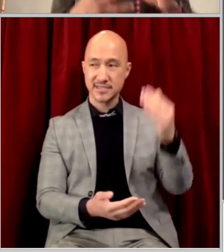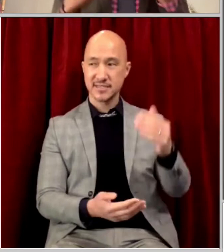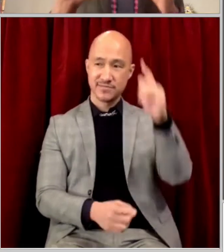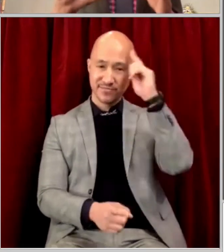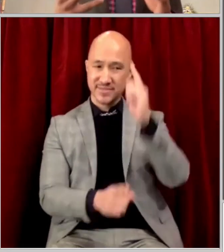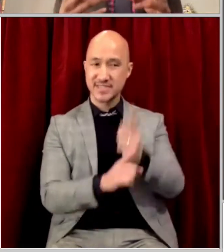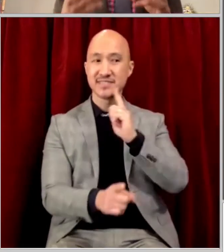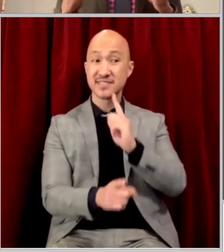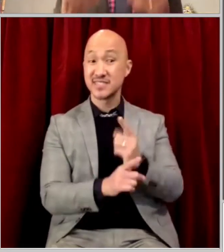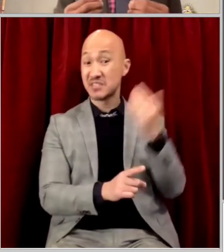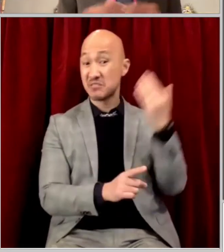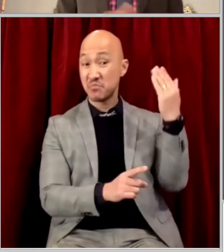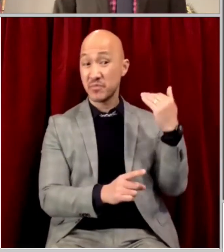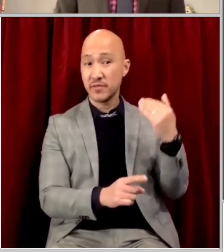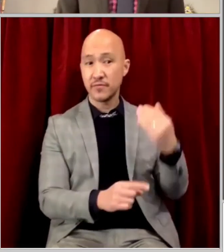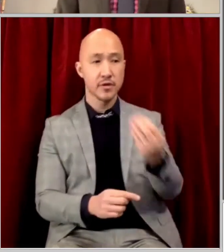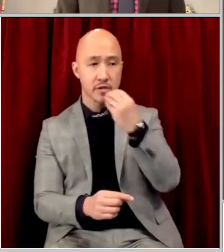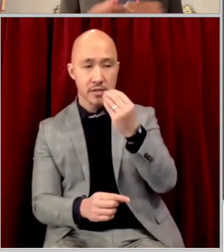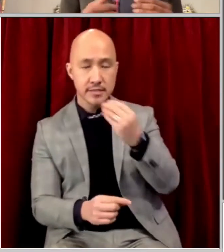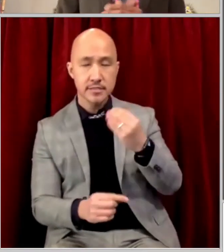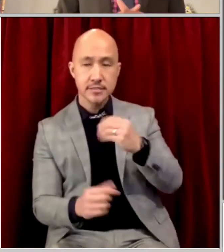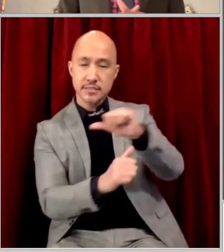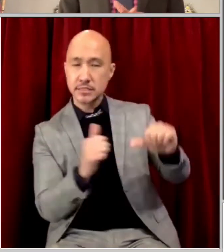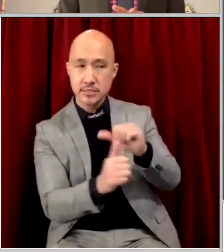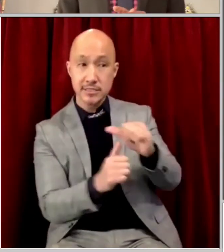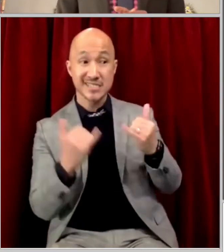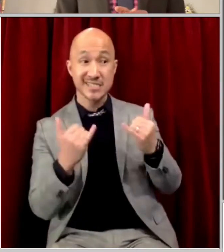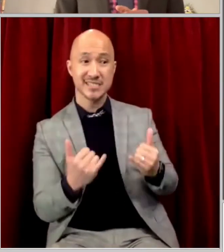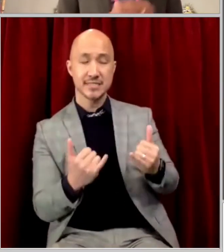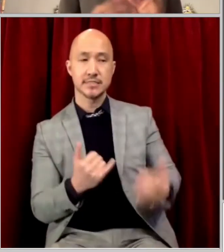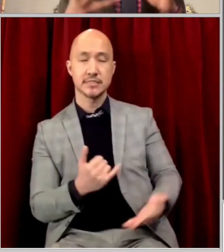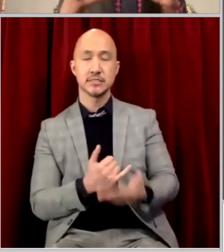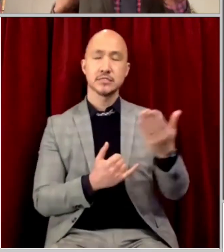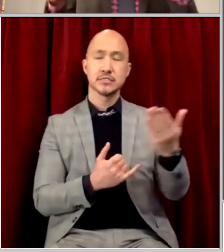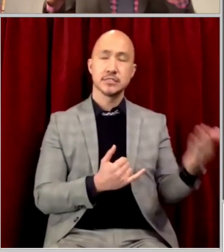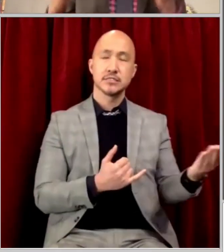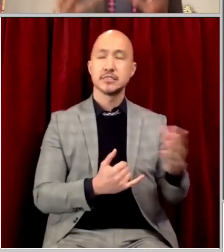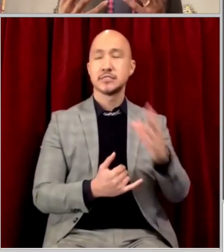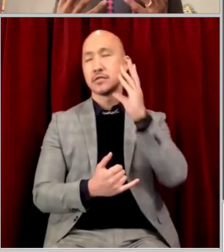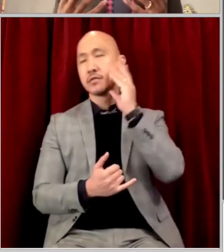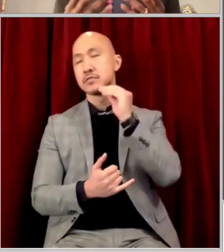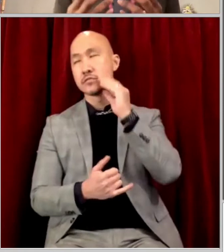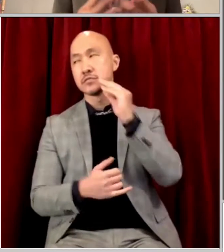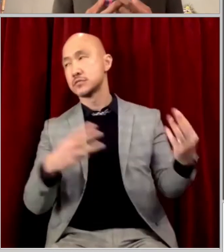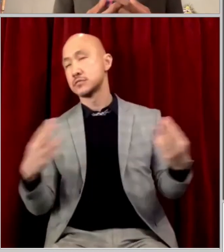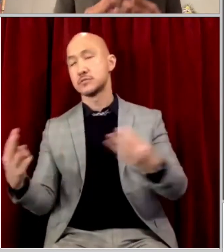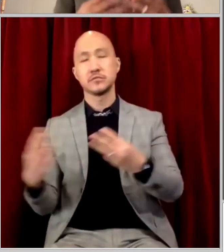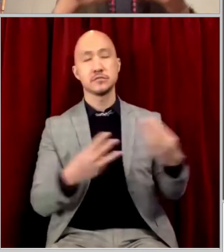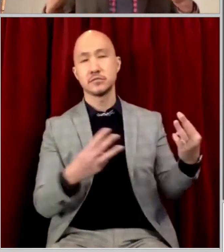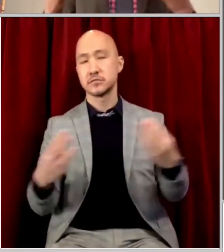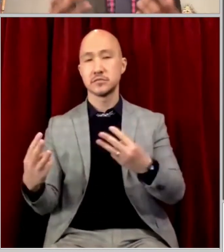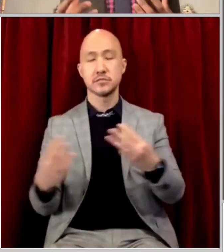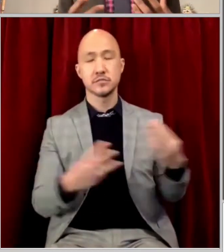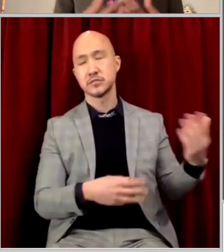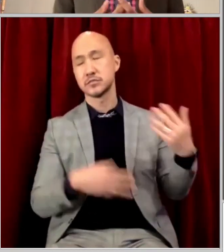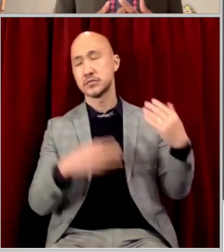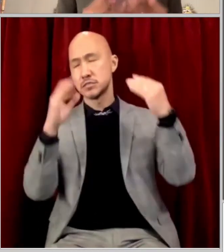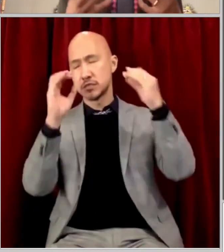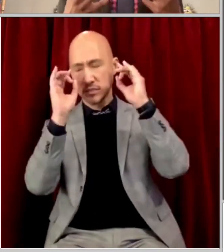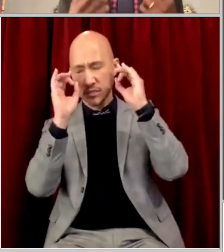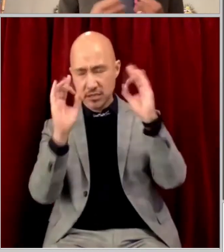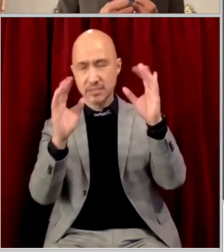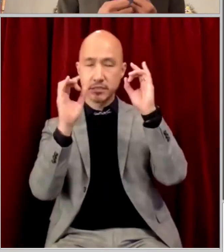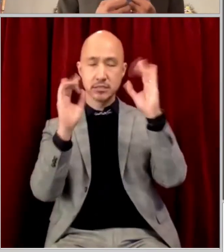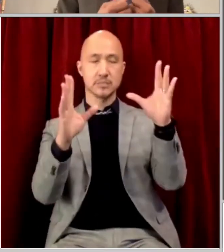now in the midst of a conflict in Ukraine. Father, we pray that you will be with them, that you will strengthen them,